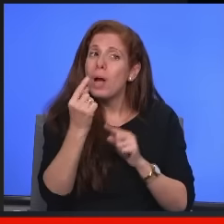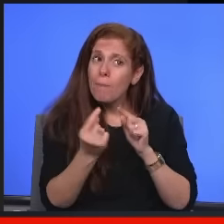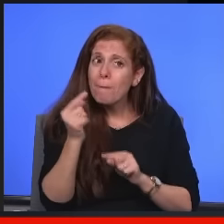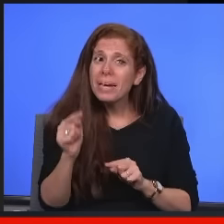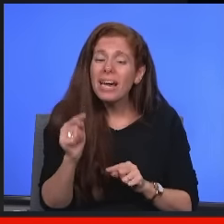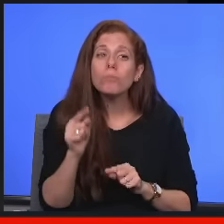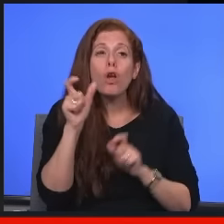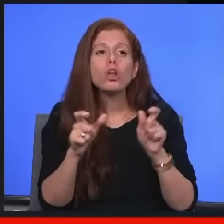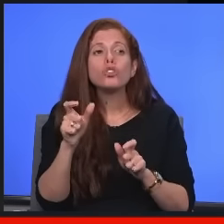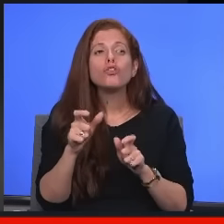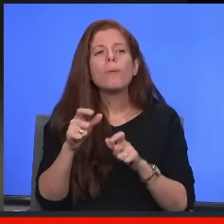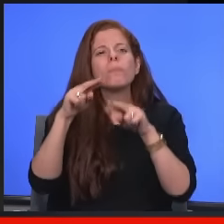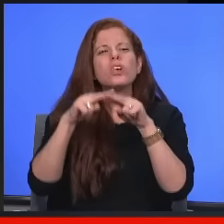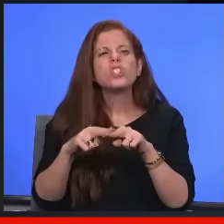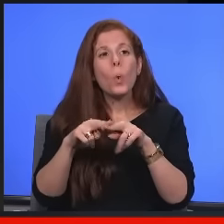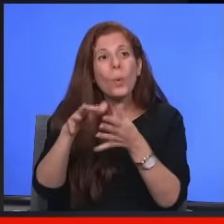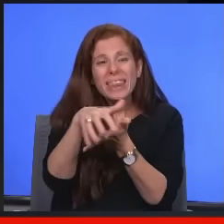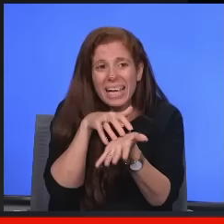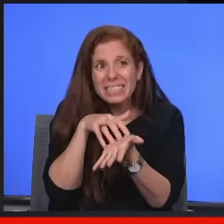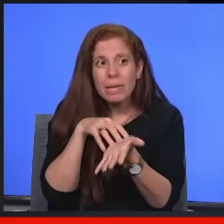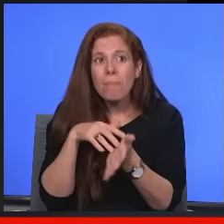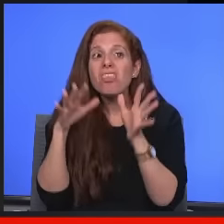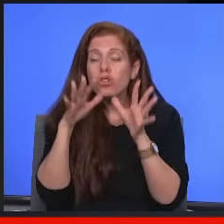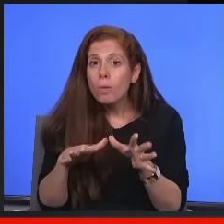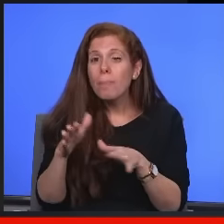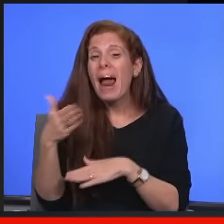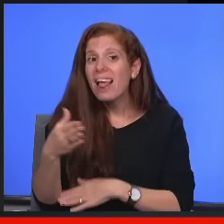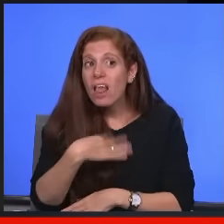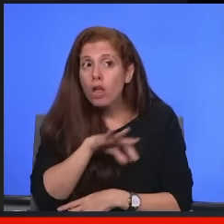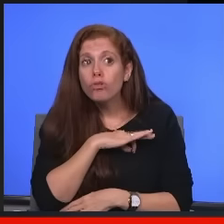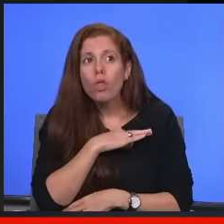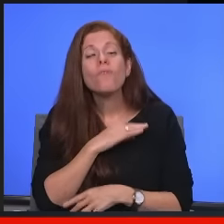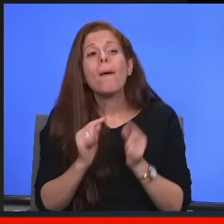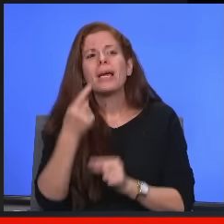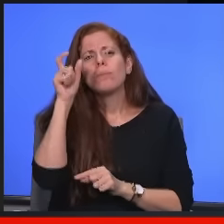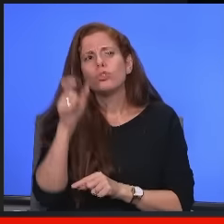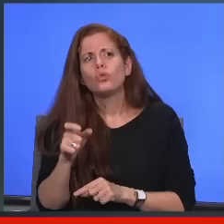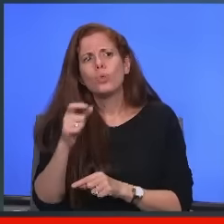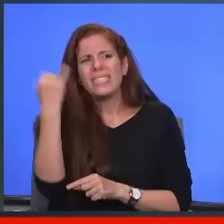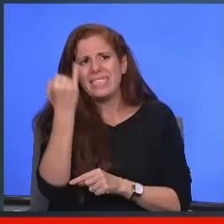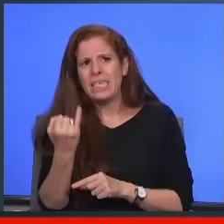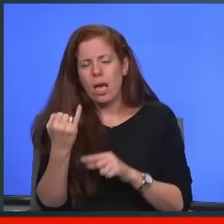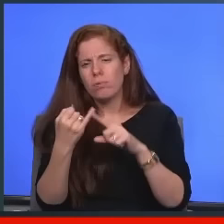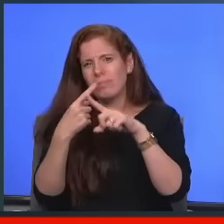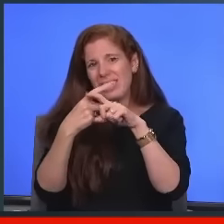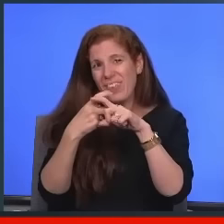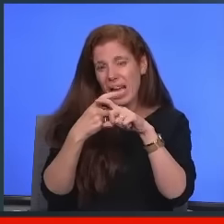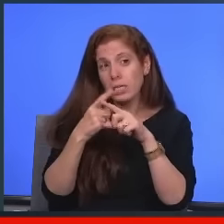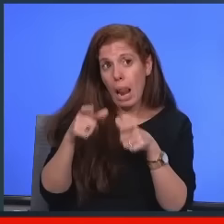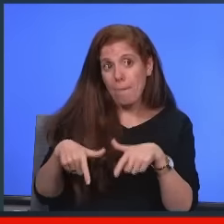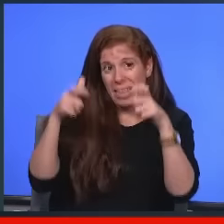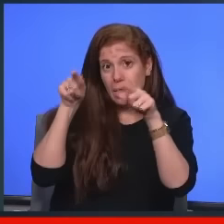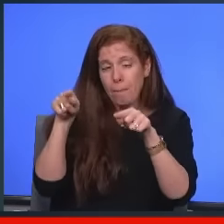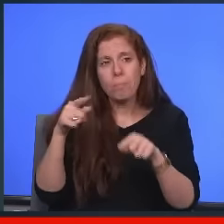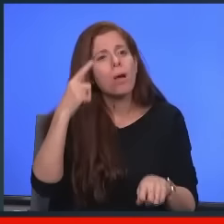where people dropped anti-Semitic literature on people's doorsteps and there was an incident where someone painted a swastika on a building. I think this